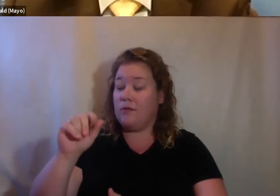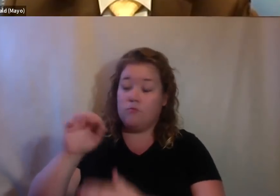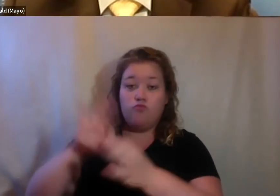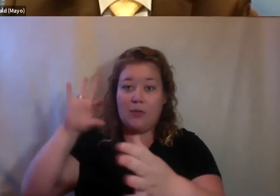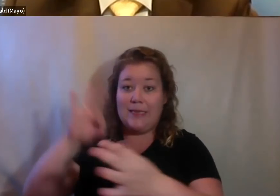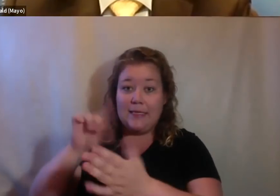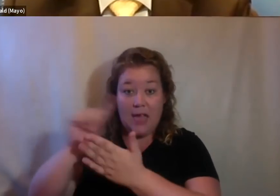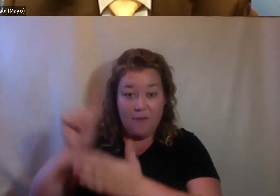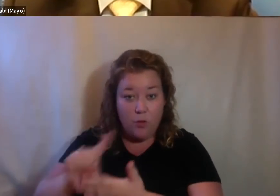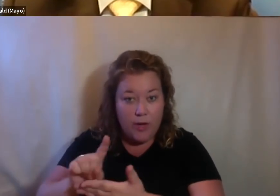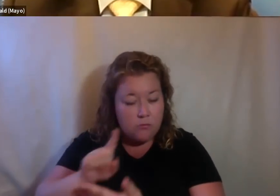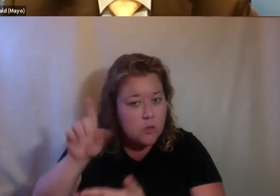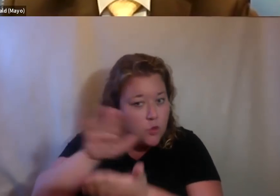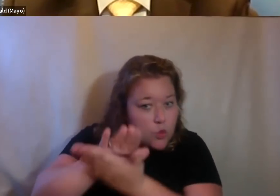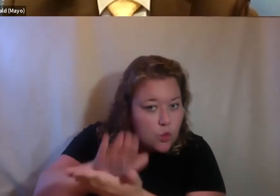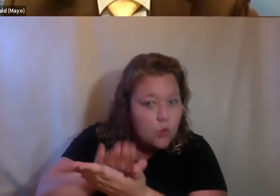protocols?